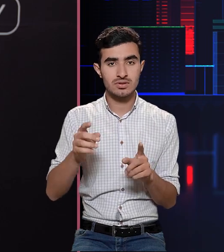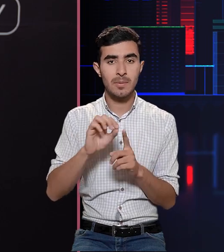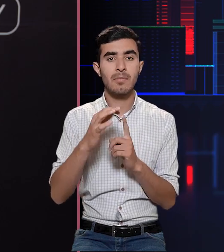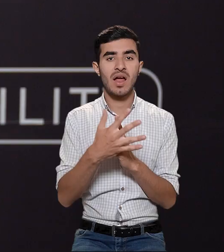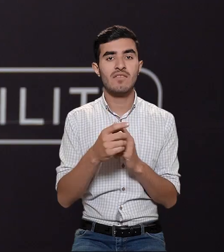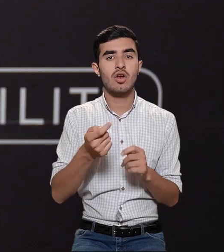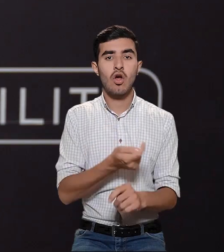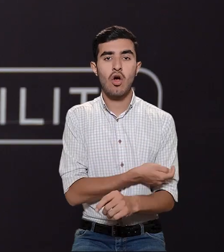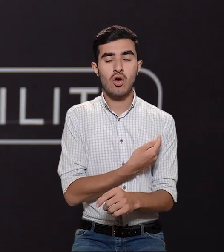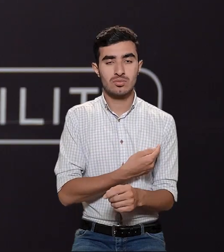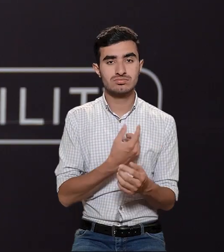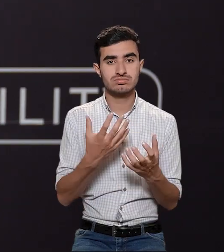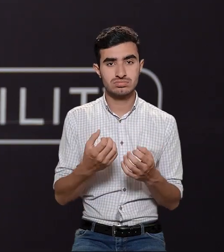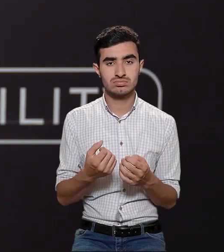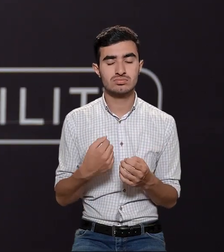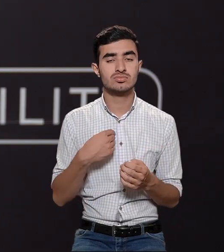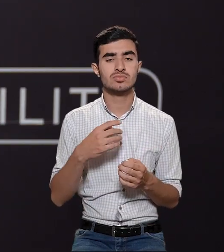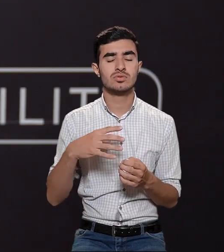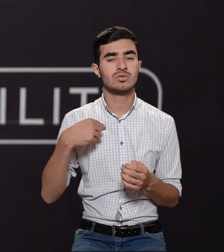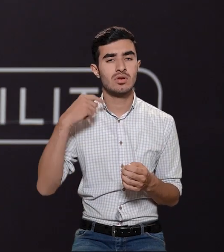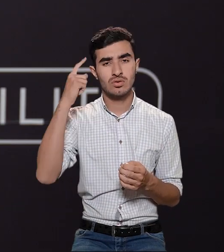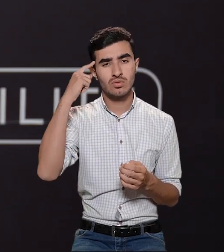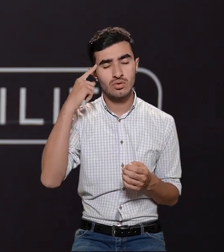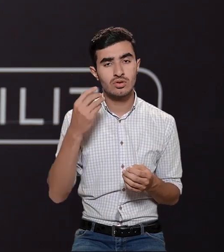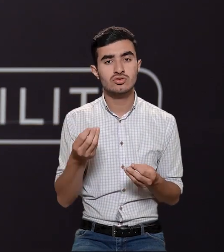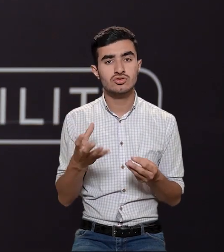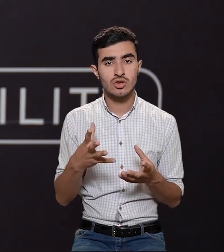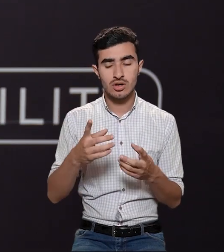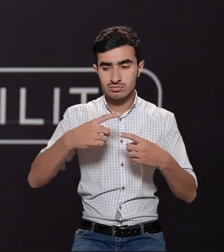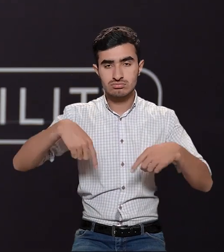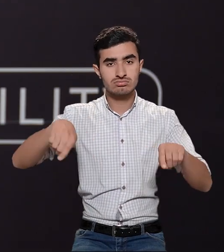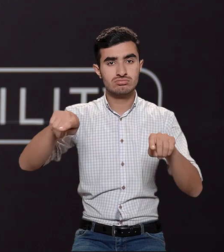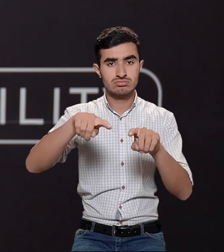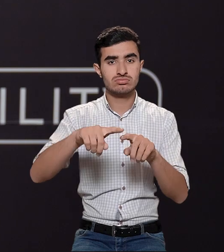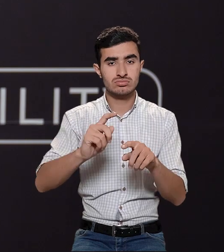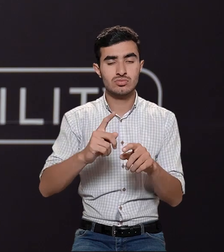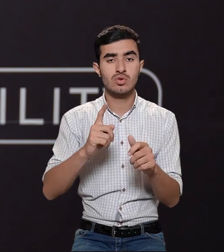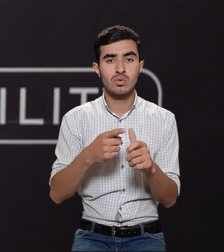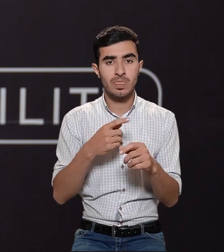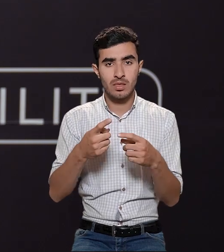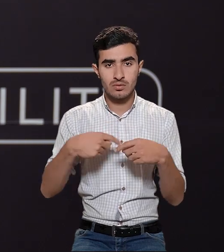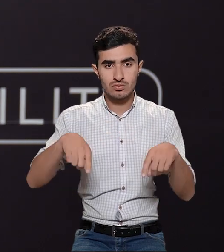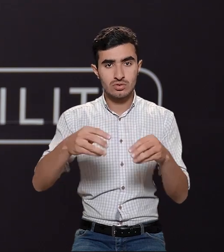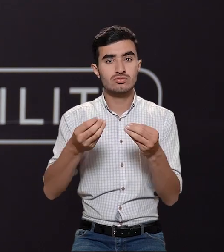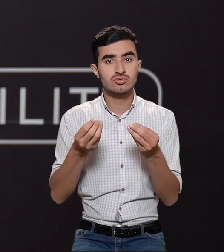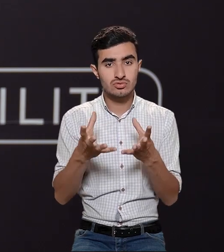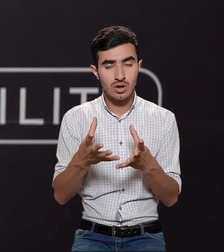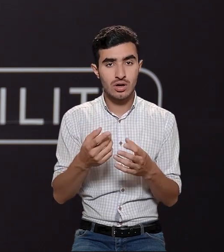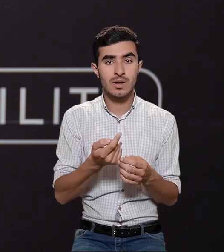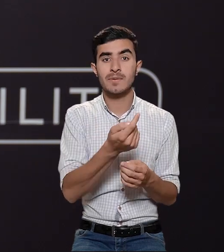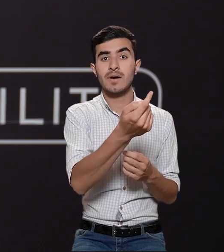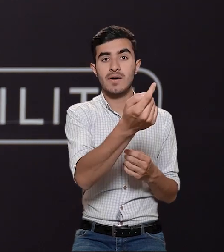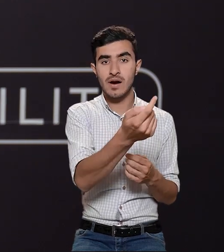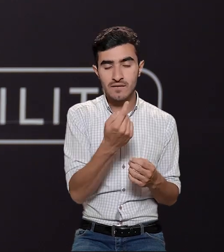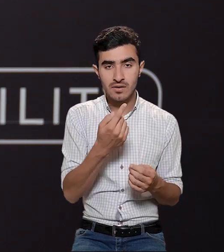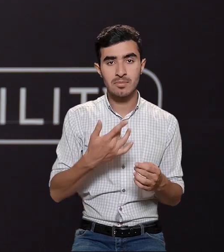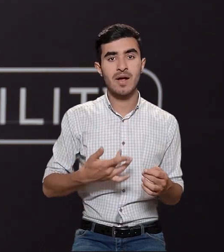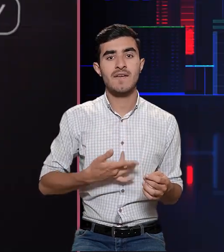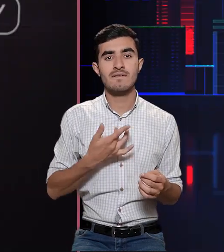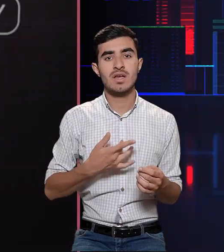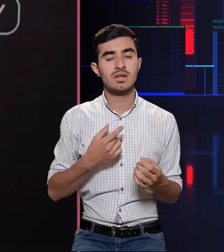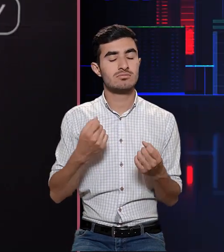to start a place for the patient care where patient should enter the doorstep and feel that the patient will be taken